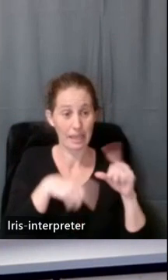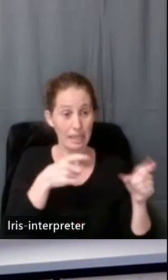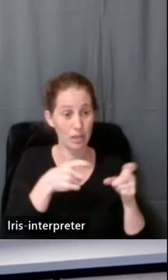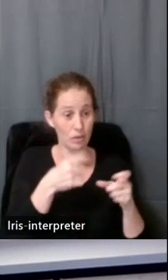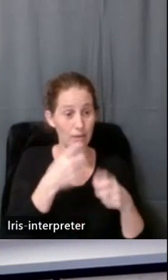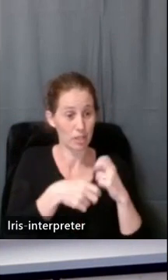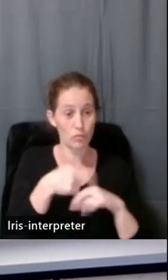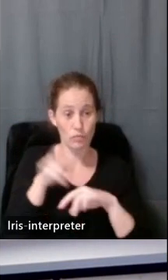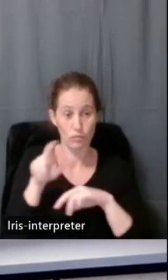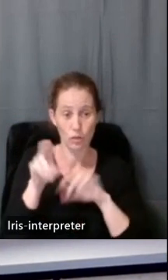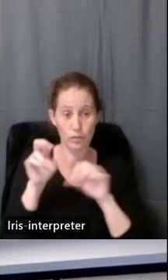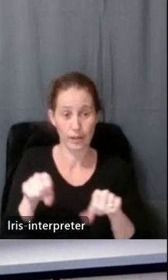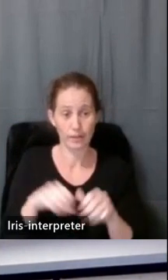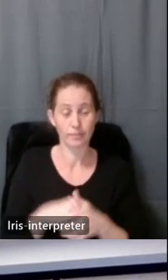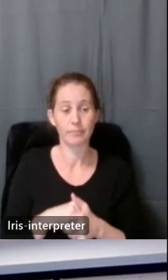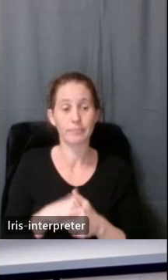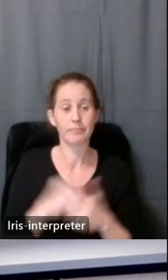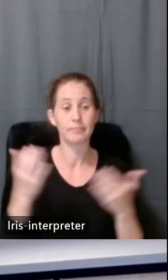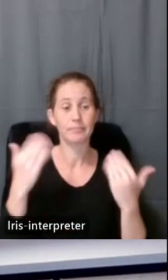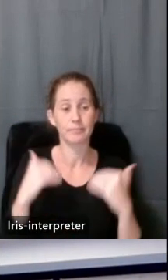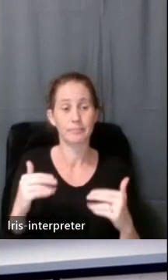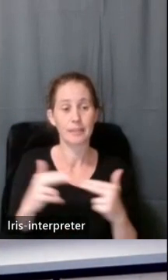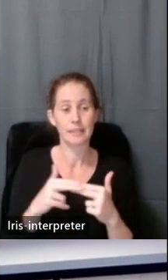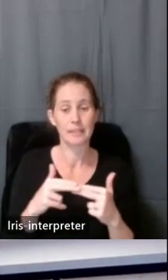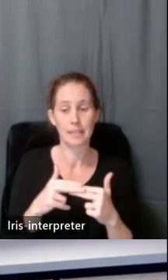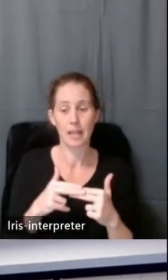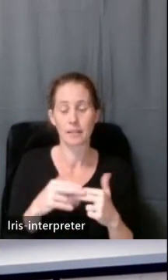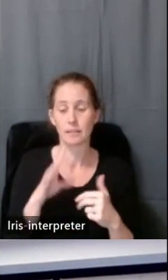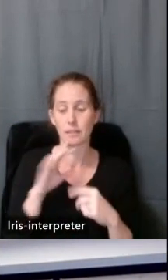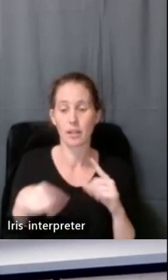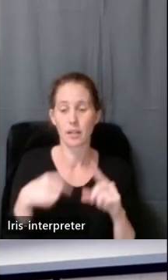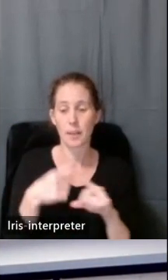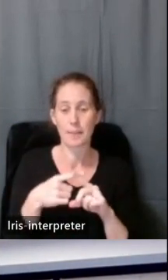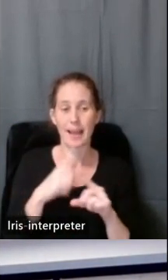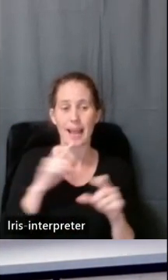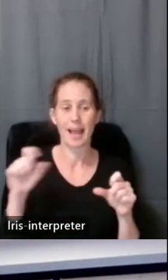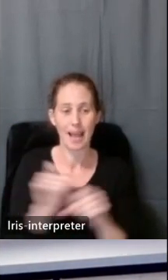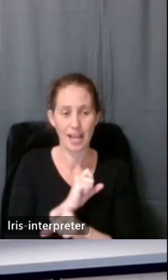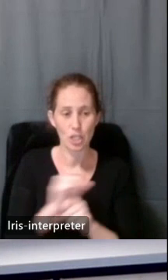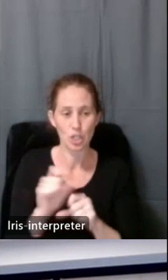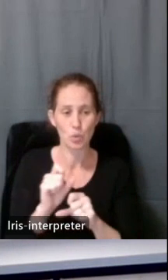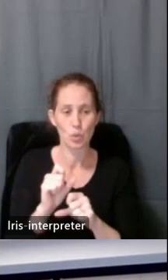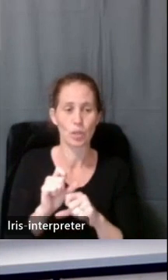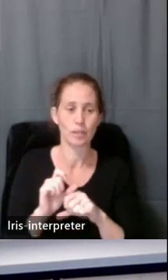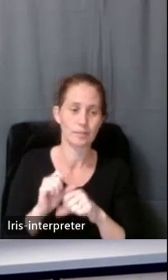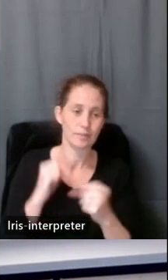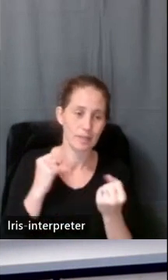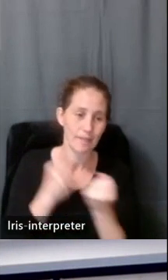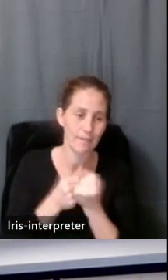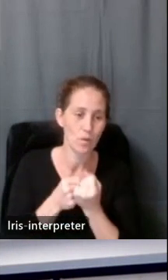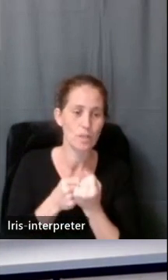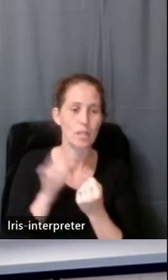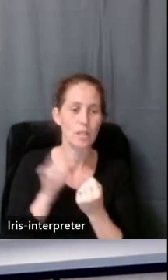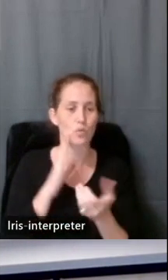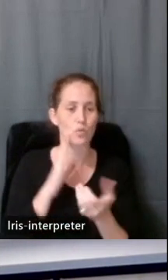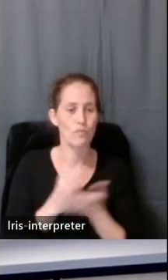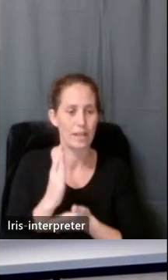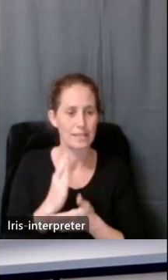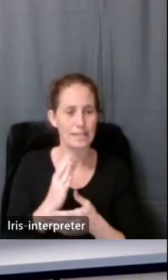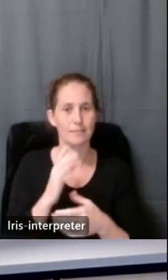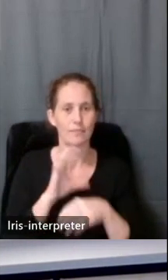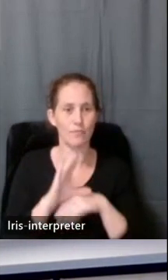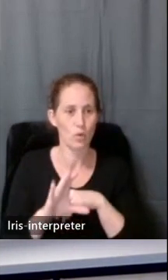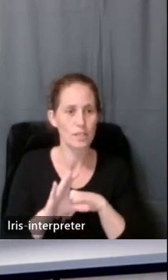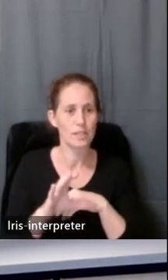issue. Let's move now to the next slide now. Let's talk about actually enforcing your rights. So